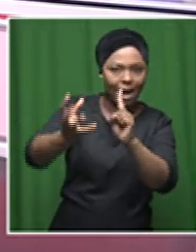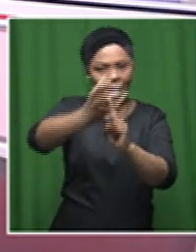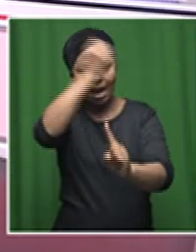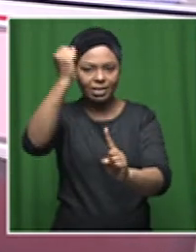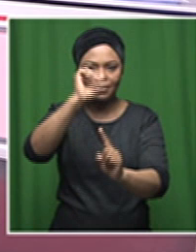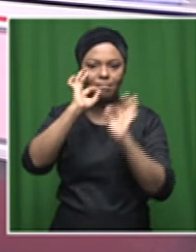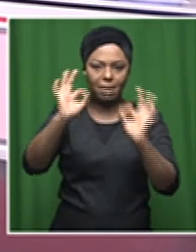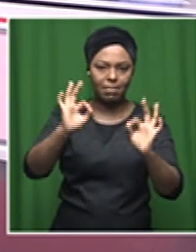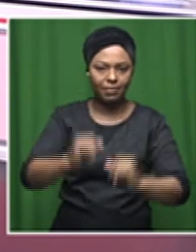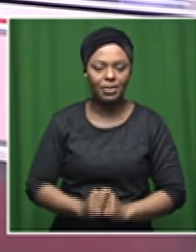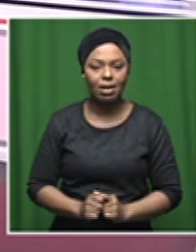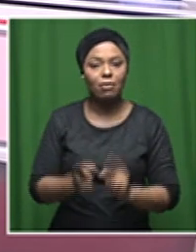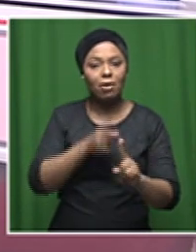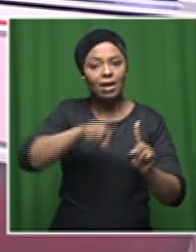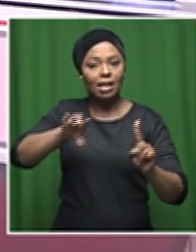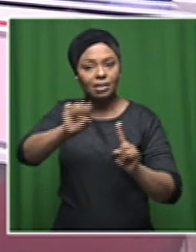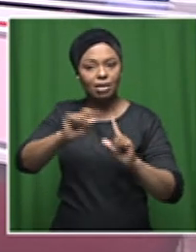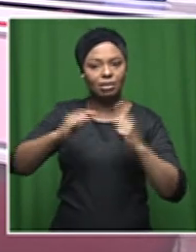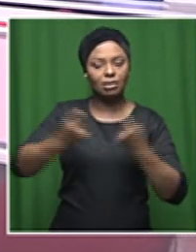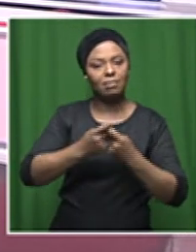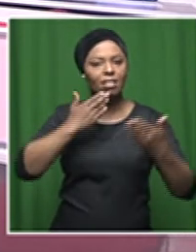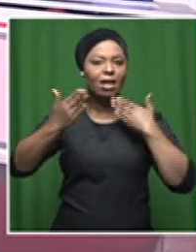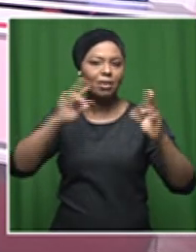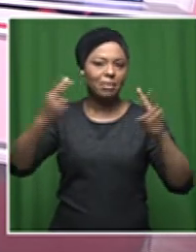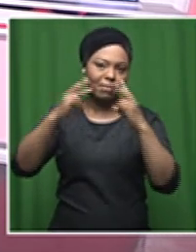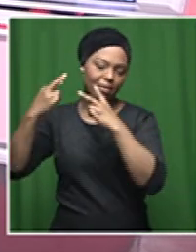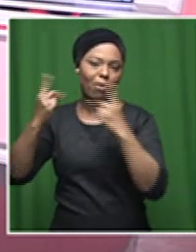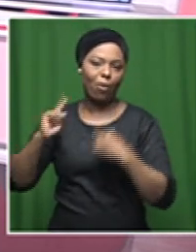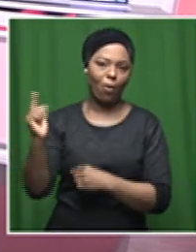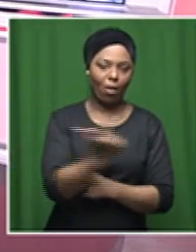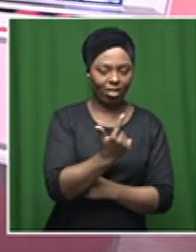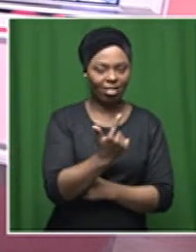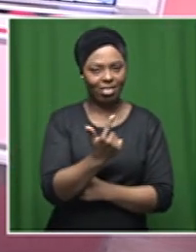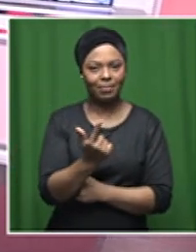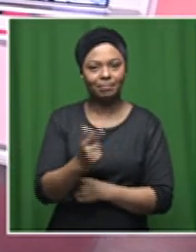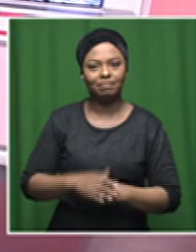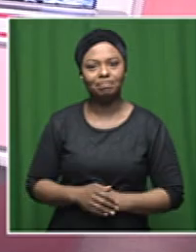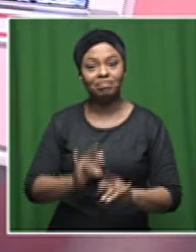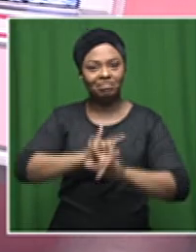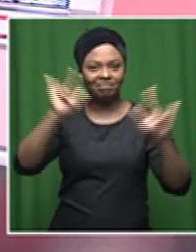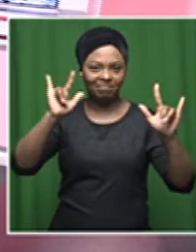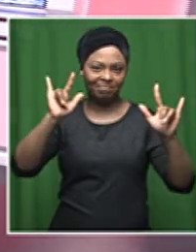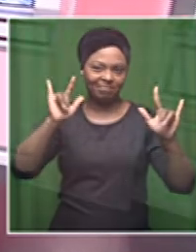all right. From us here at the Vital Signs team, thank you to all the guests that joined us today, and thank you to you for watching. We'll see you again